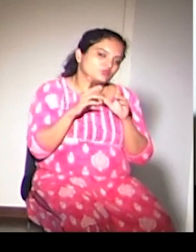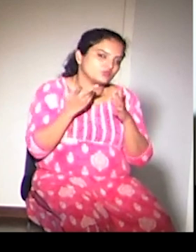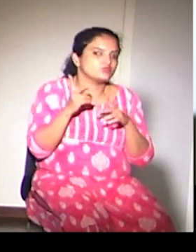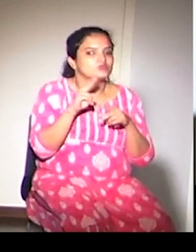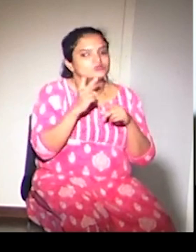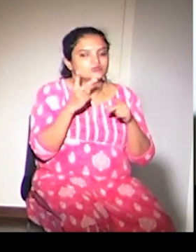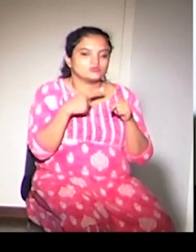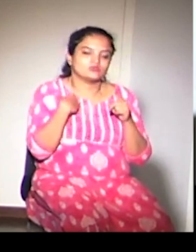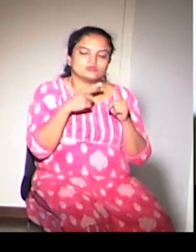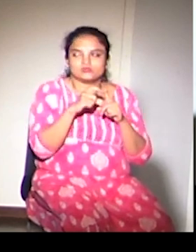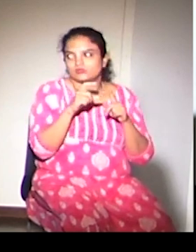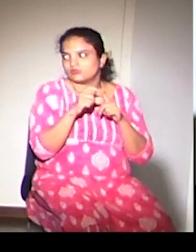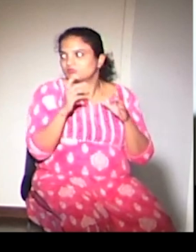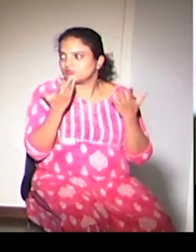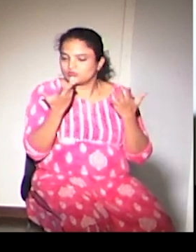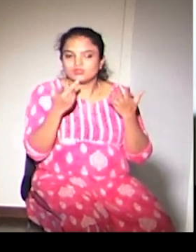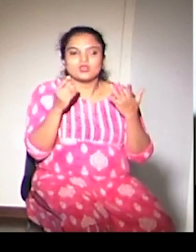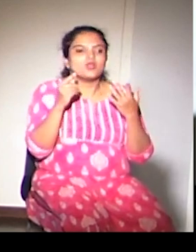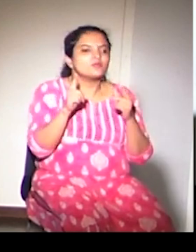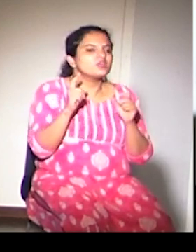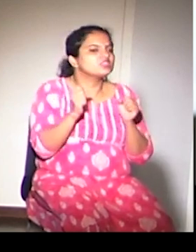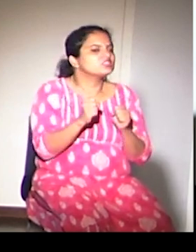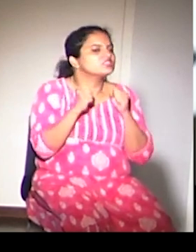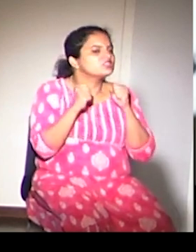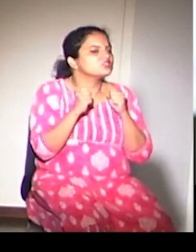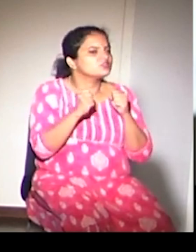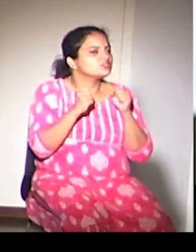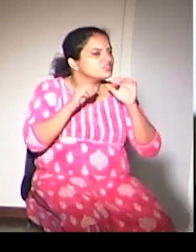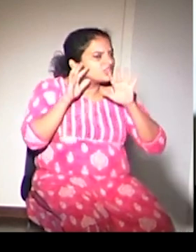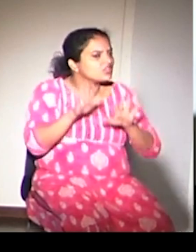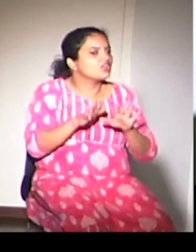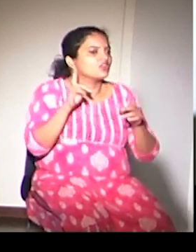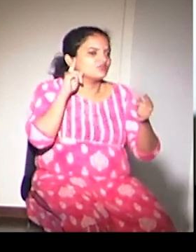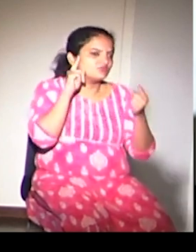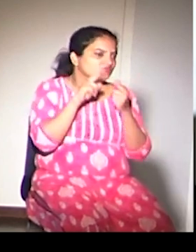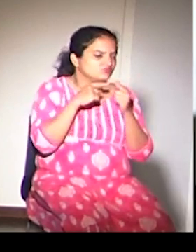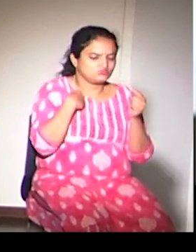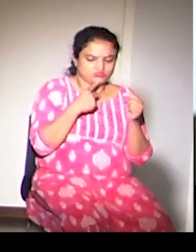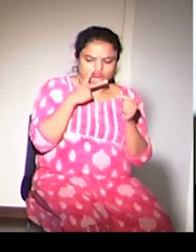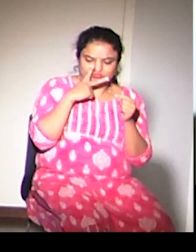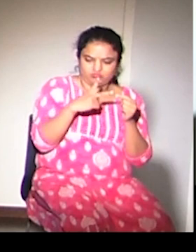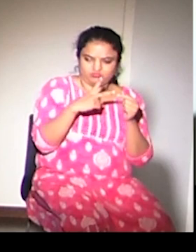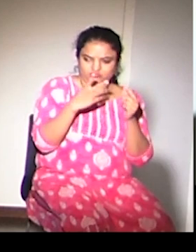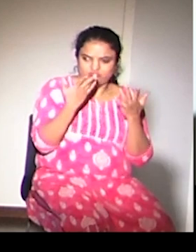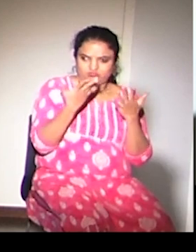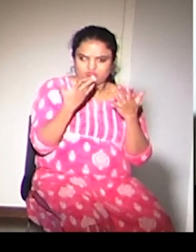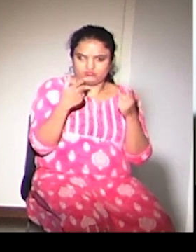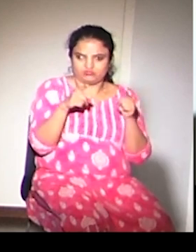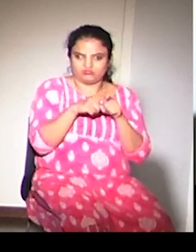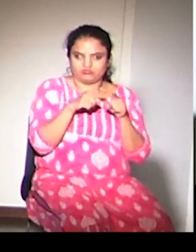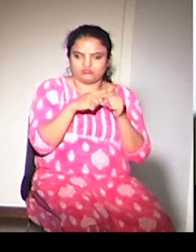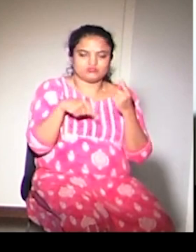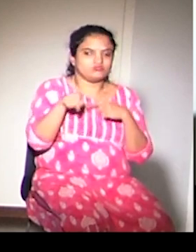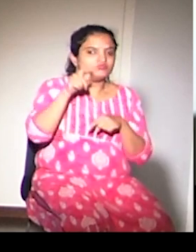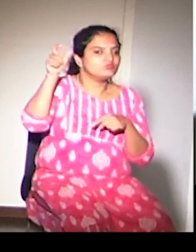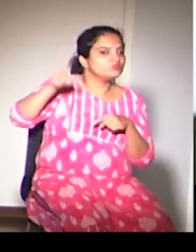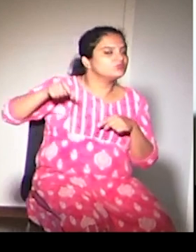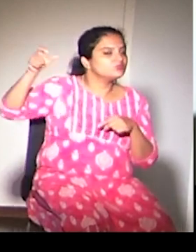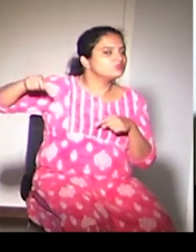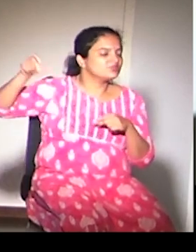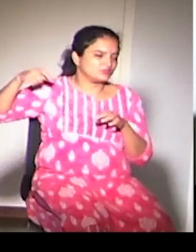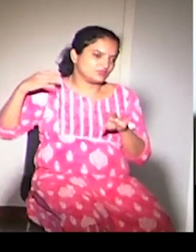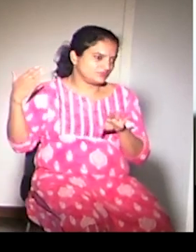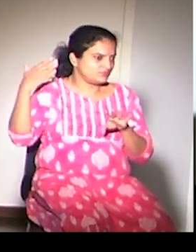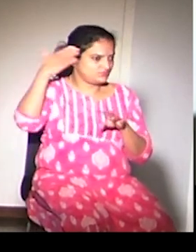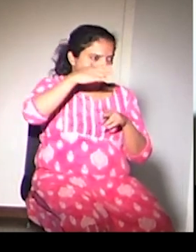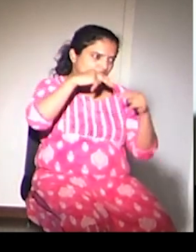been done. But it's very difficult to sort of get it right, I think, because people who go to old buildings